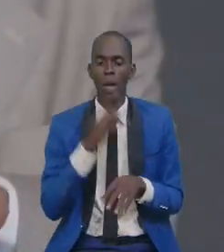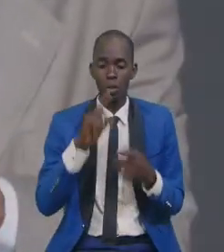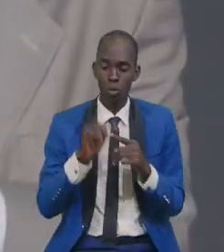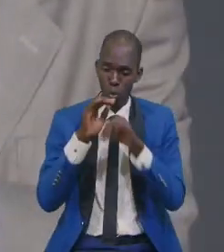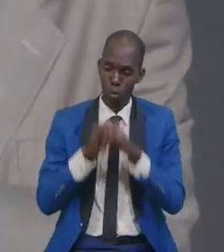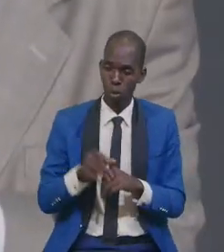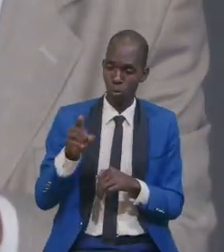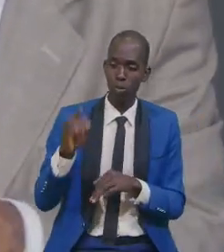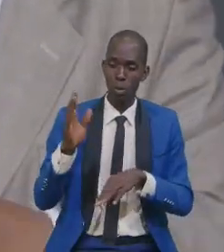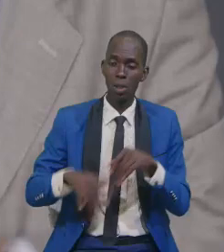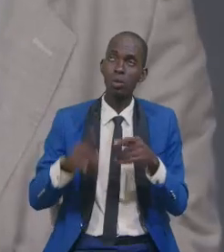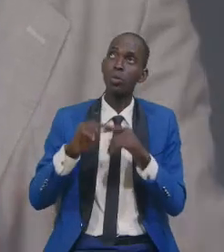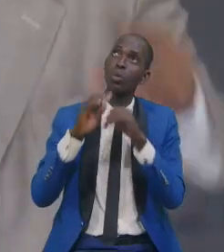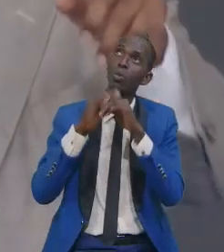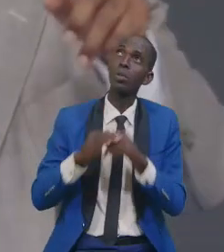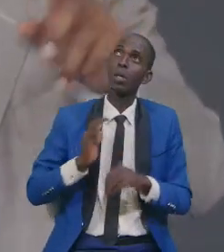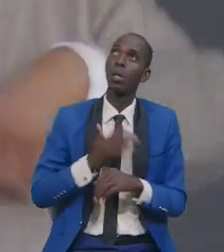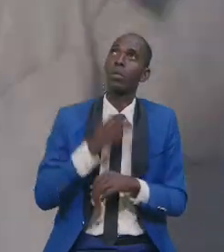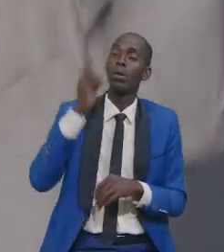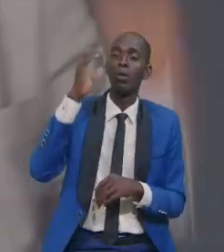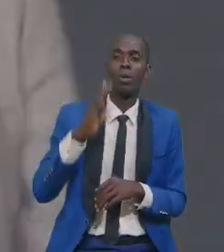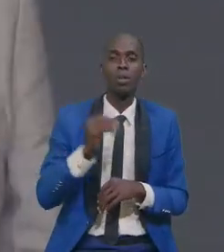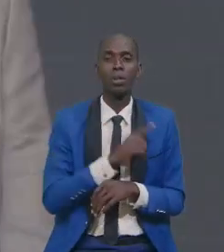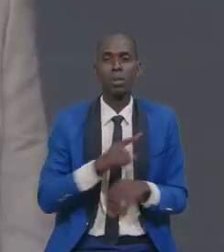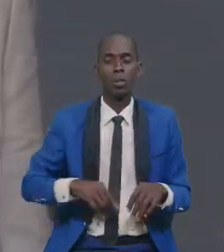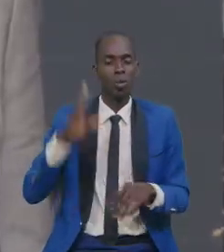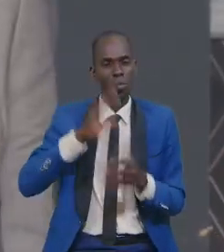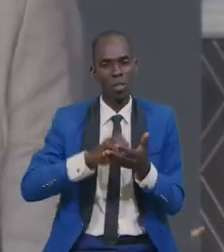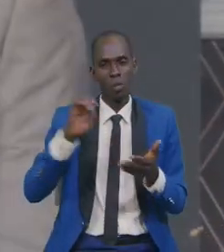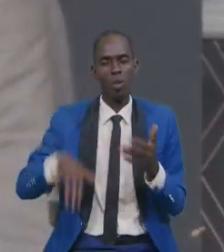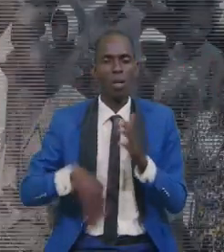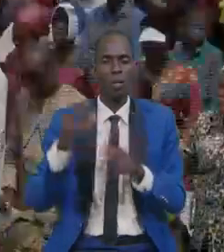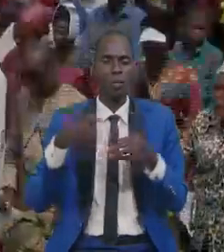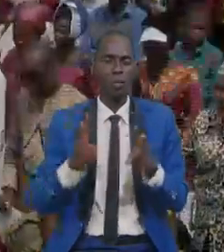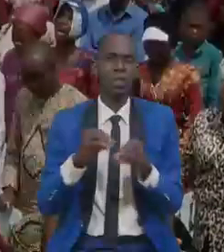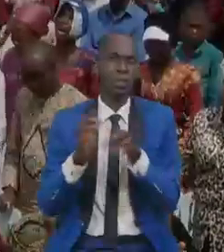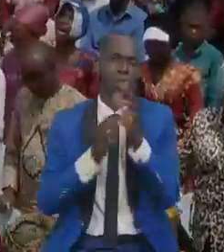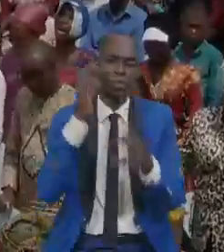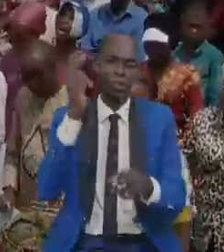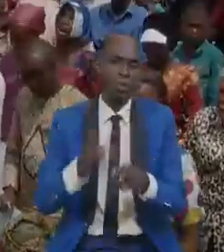than worshiping our God, the Lord will remove you out of the way.